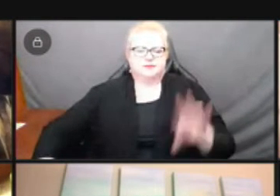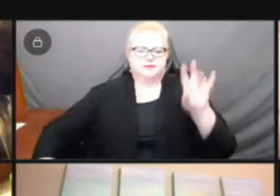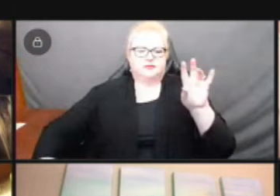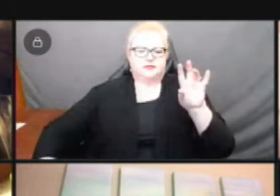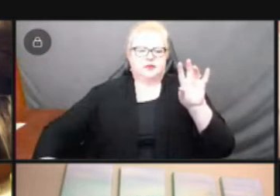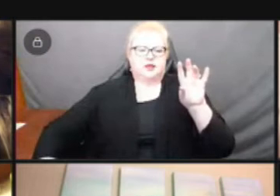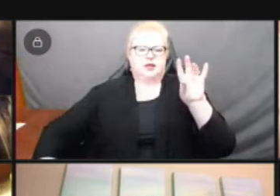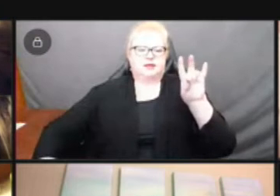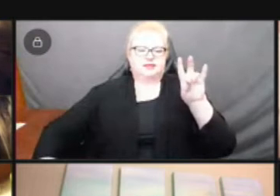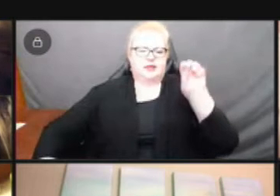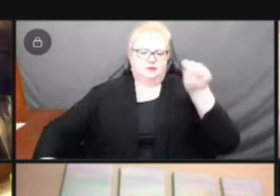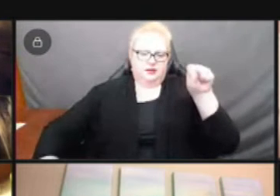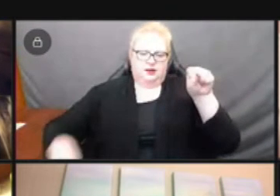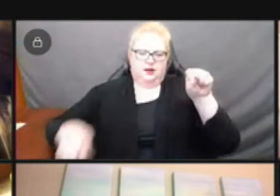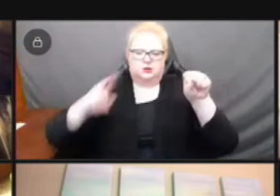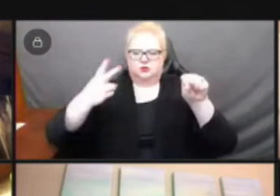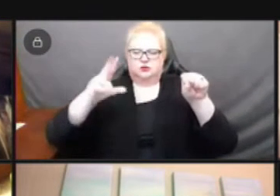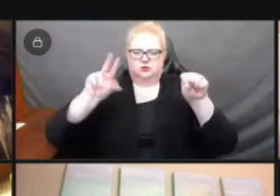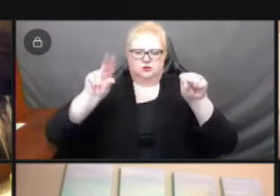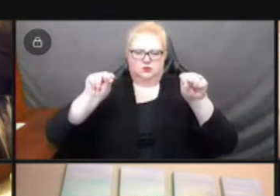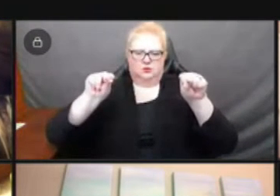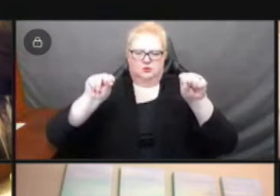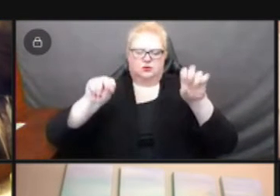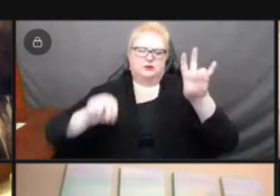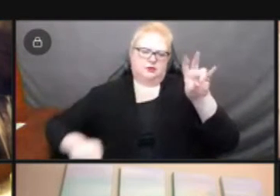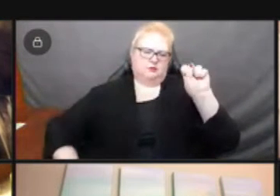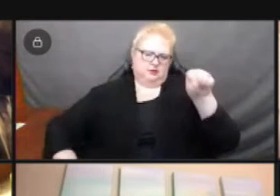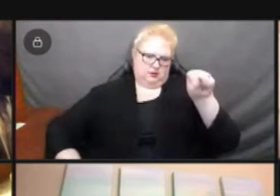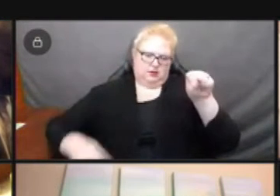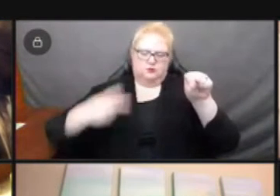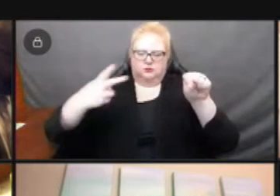7-2. 7 ayes, 2 nays.